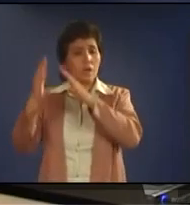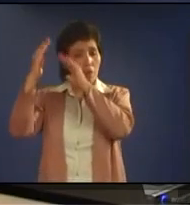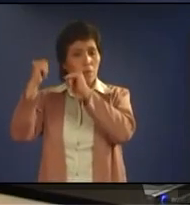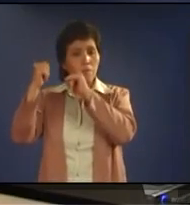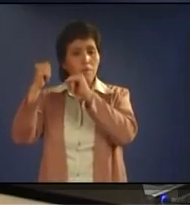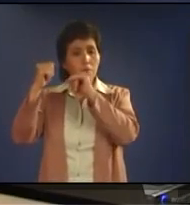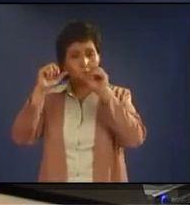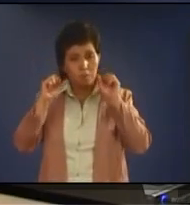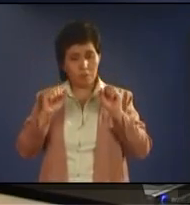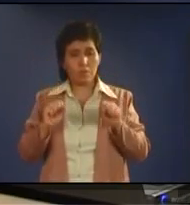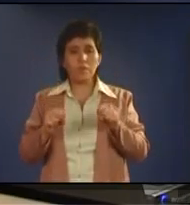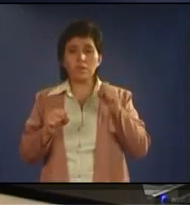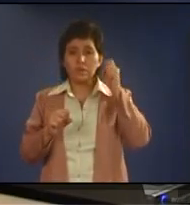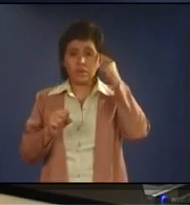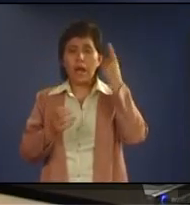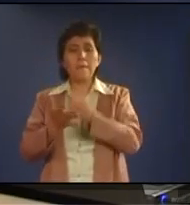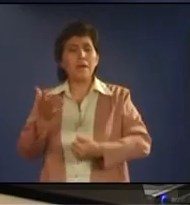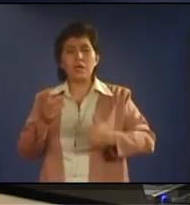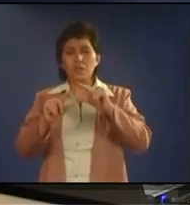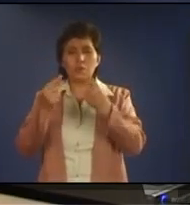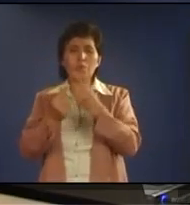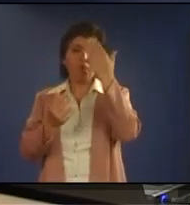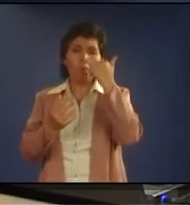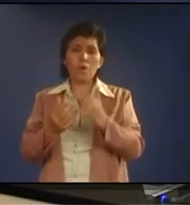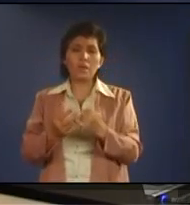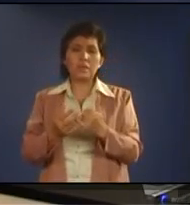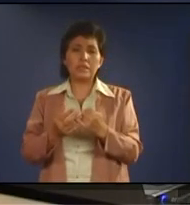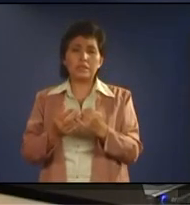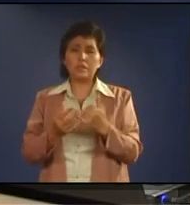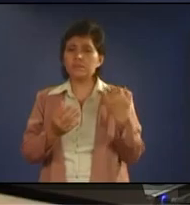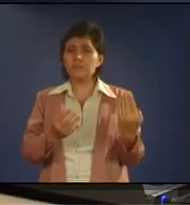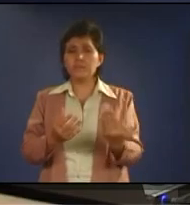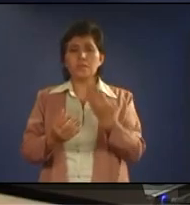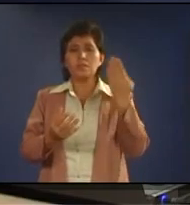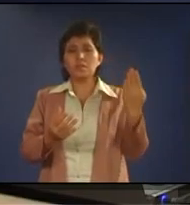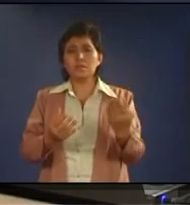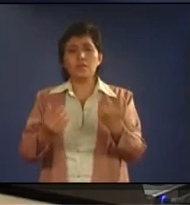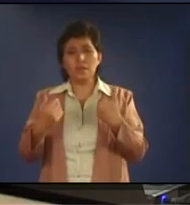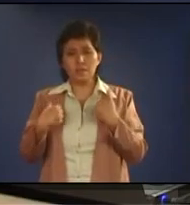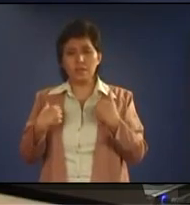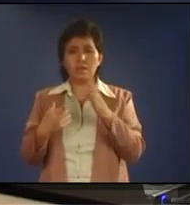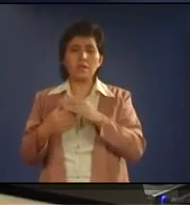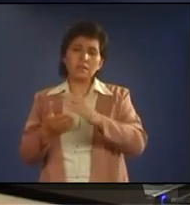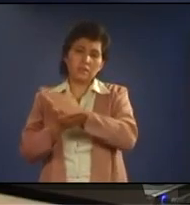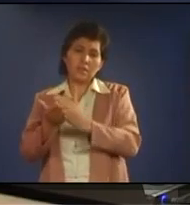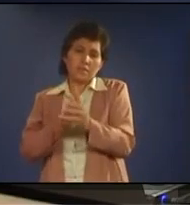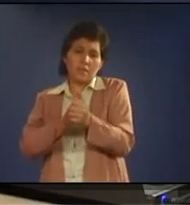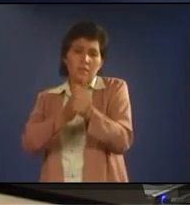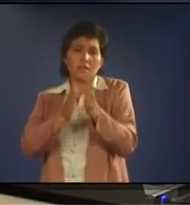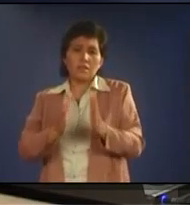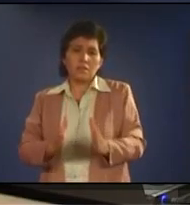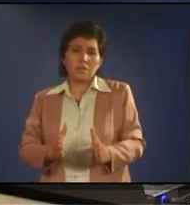you can just think about what groups you are in currently, and also some of the leadership that